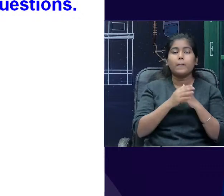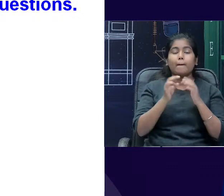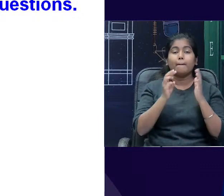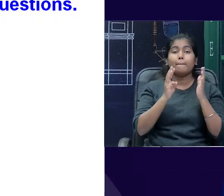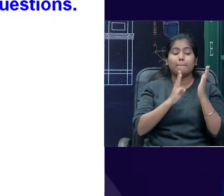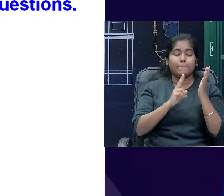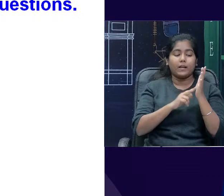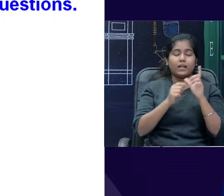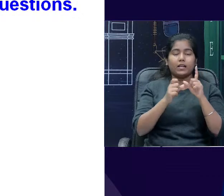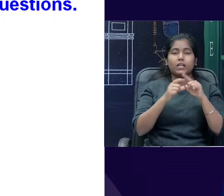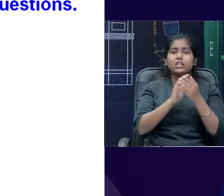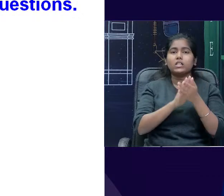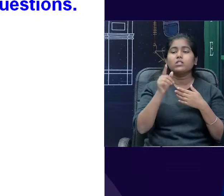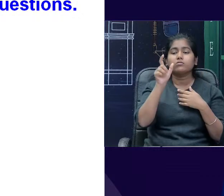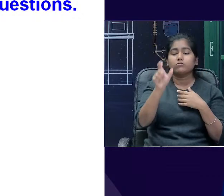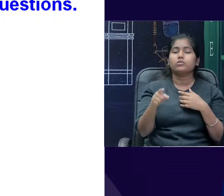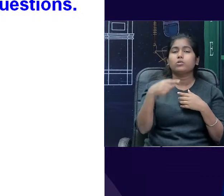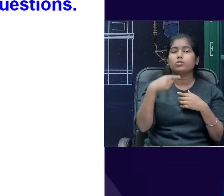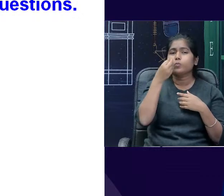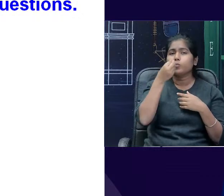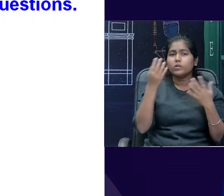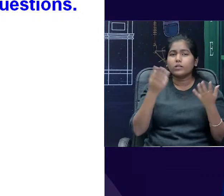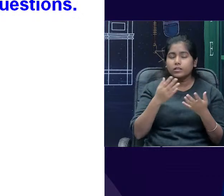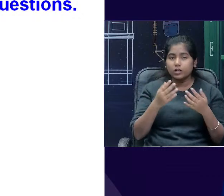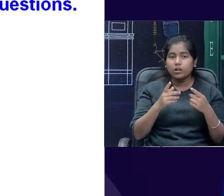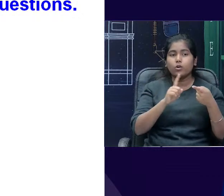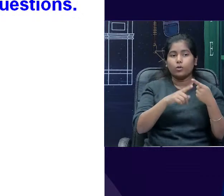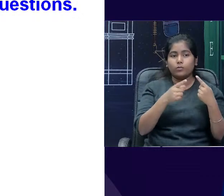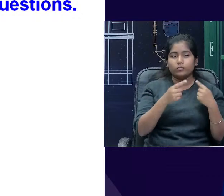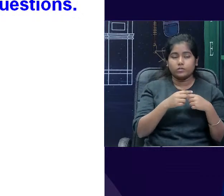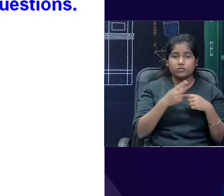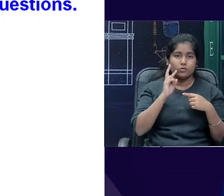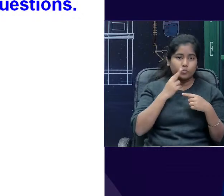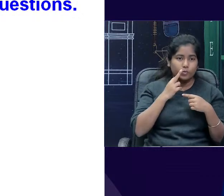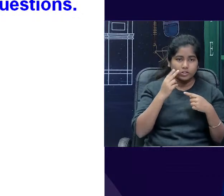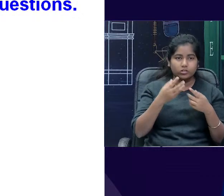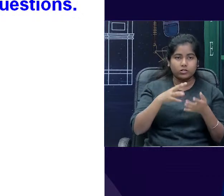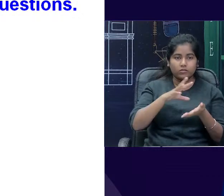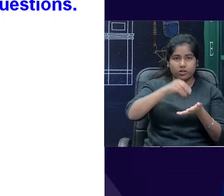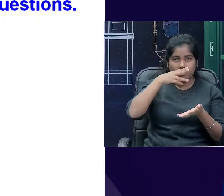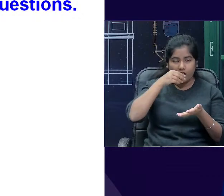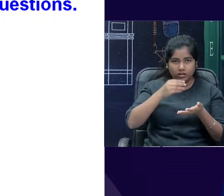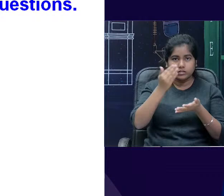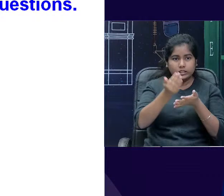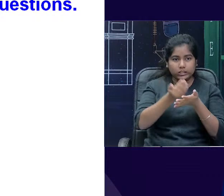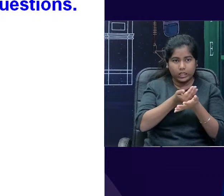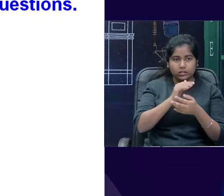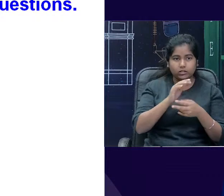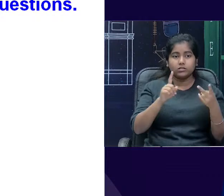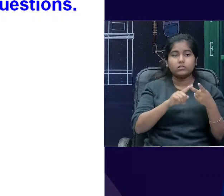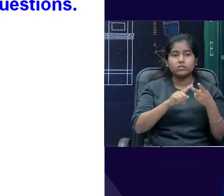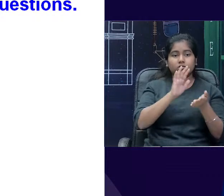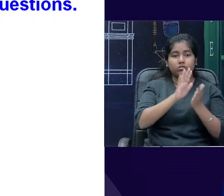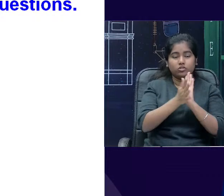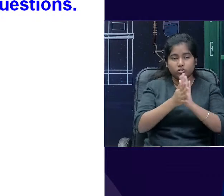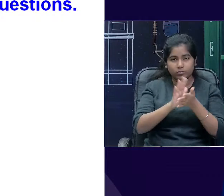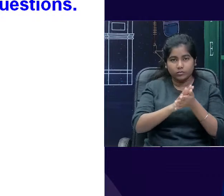eat? Options are vegetable, rice and curd,